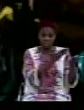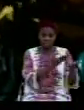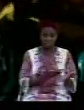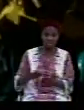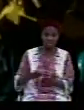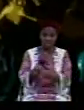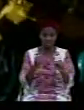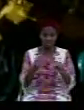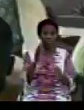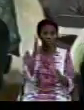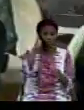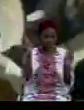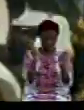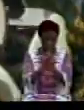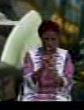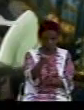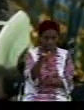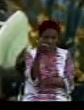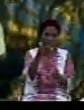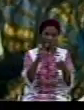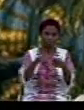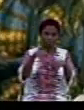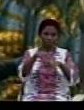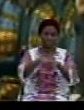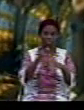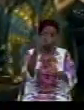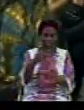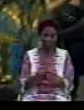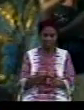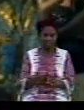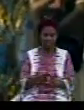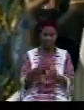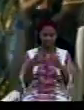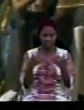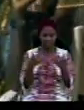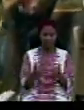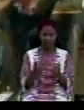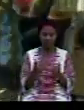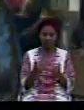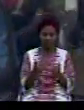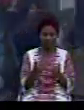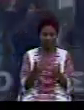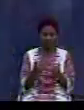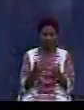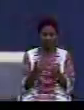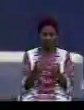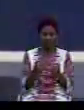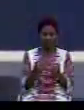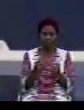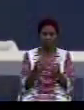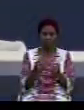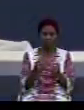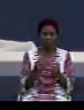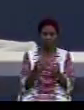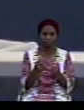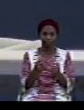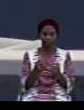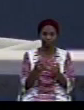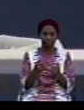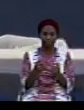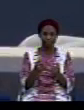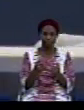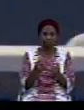there tonight in Jesus' name. Heads bowed and eyes closed. Heads bowed and